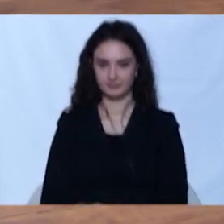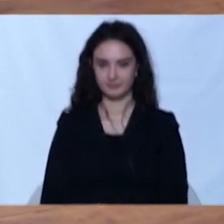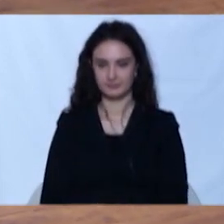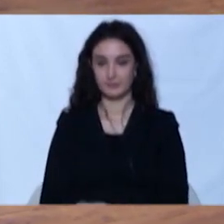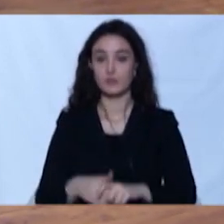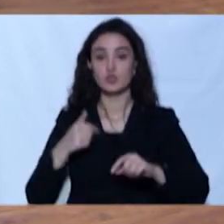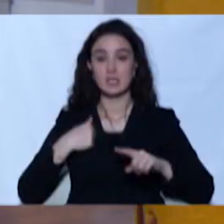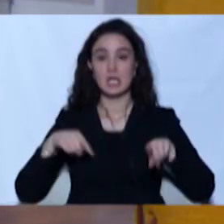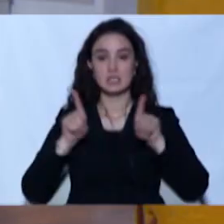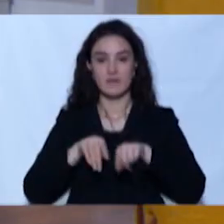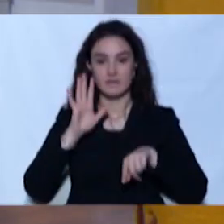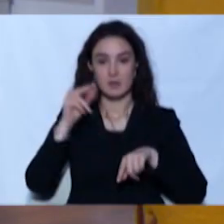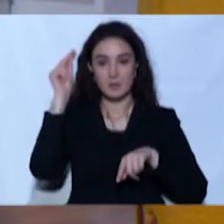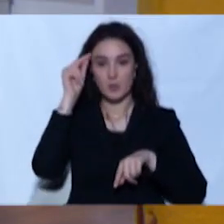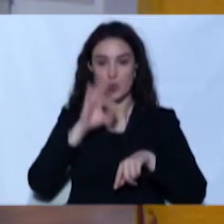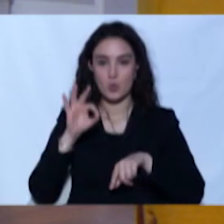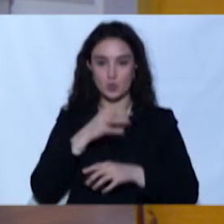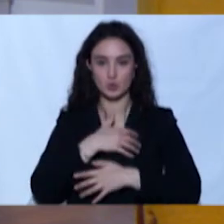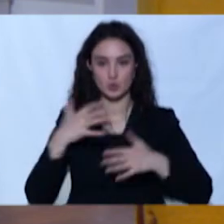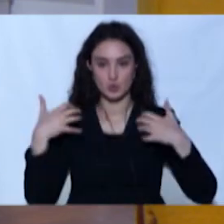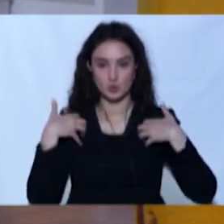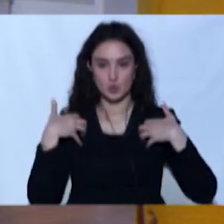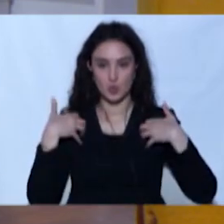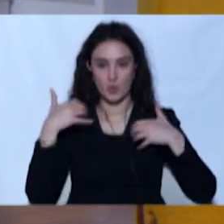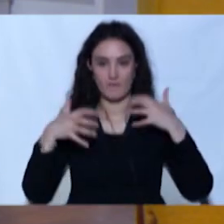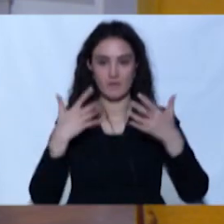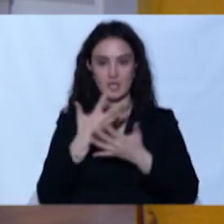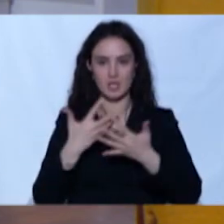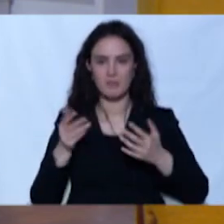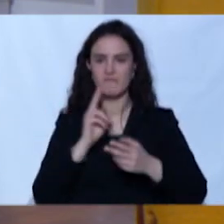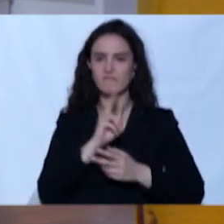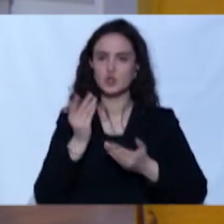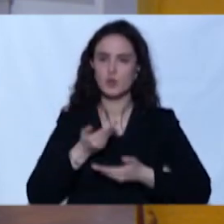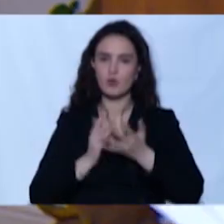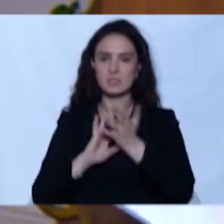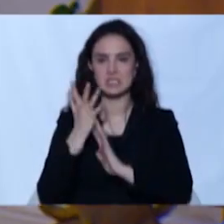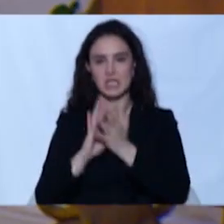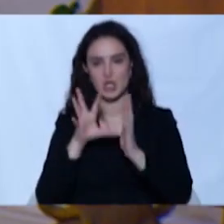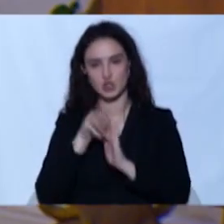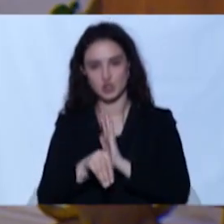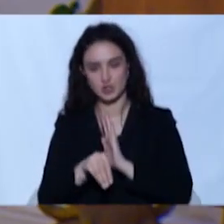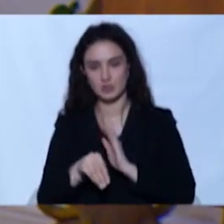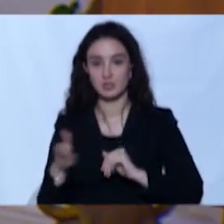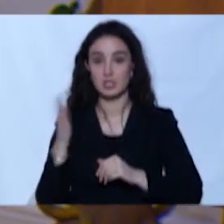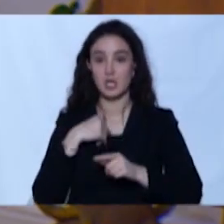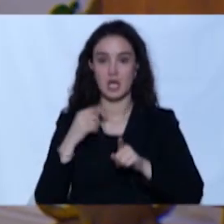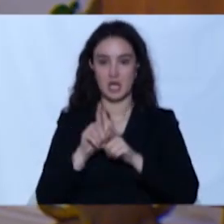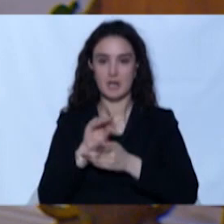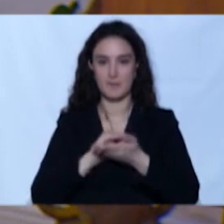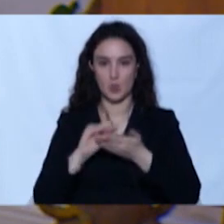We will also learn about animals. Which animals live in the forest? Repeat after me.